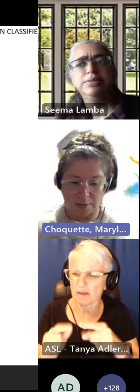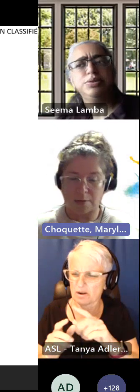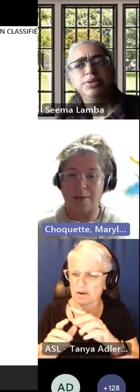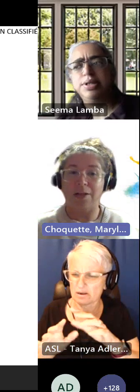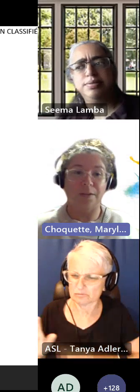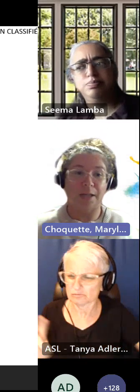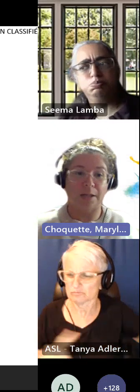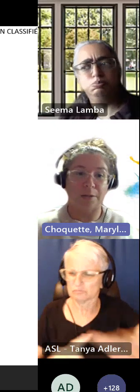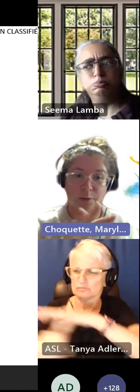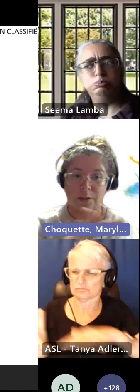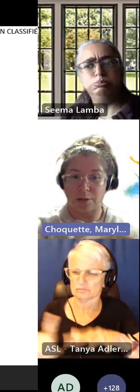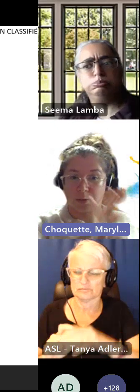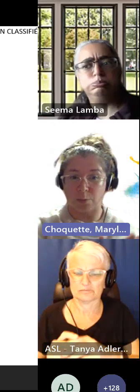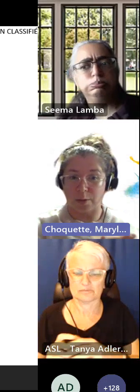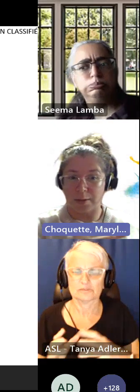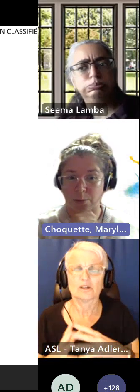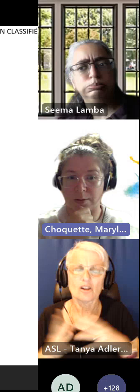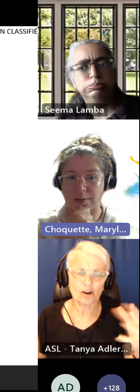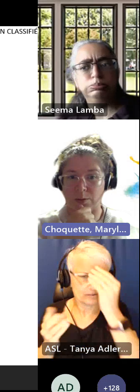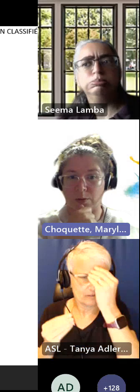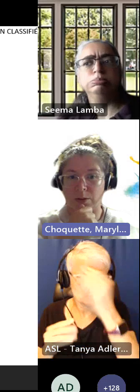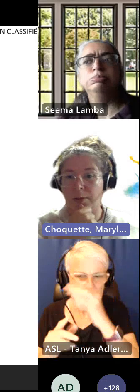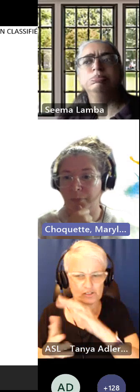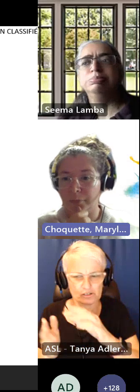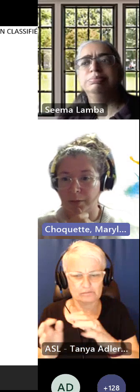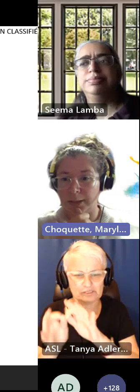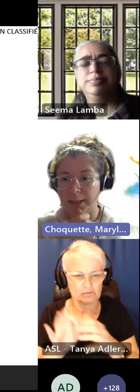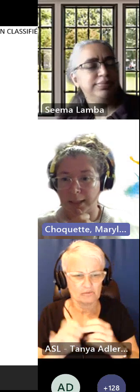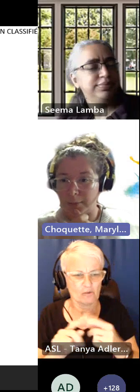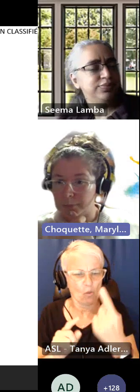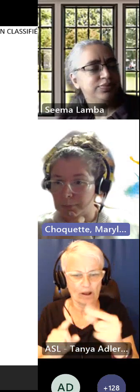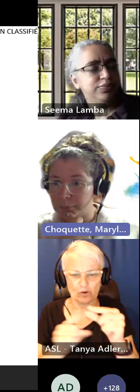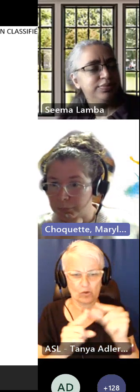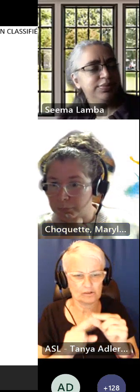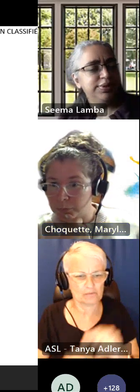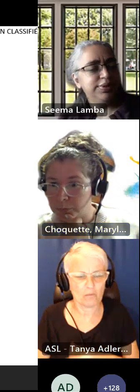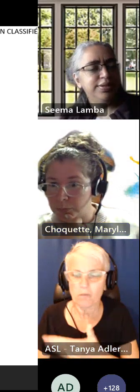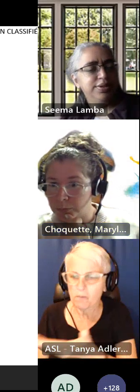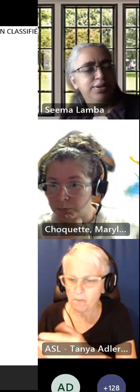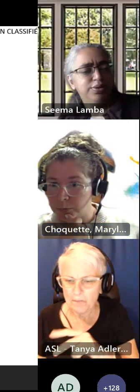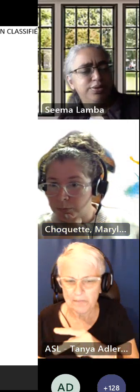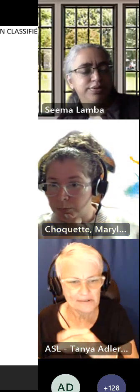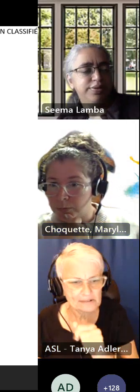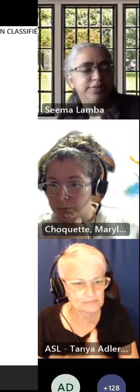So yes, a lot of data interpretation from one simple table. Deepika?